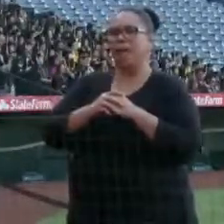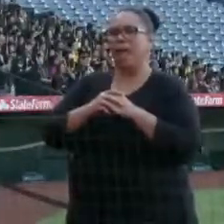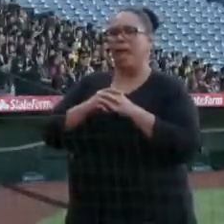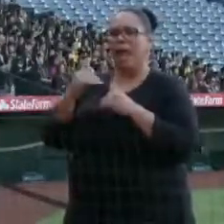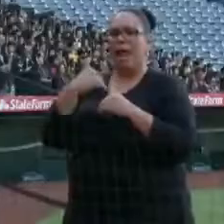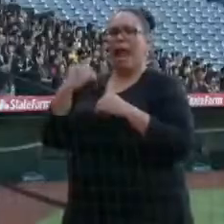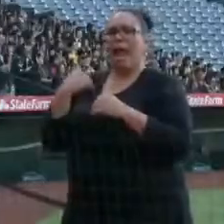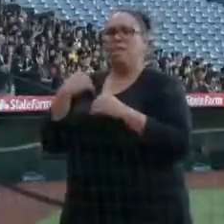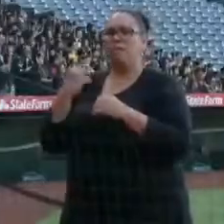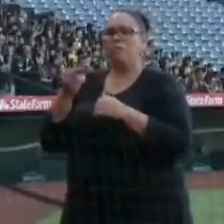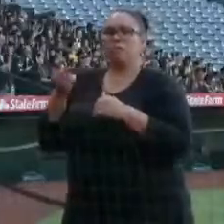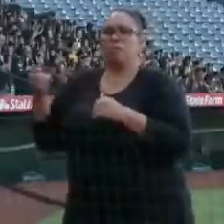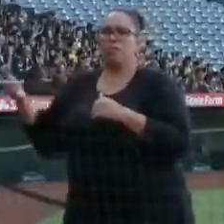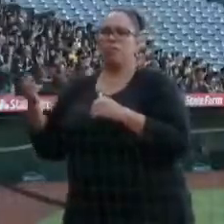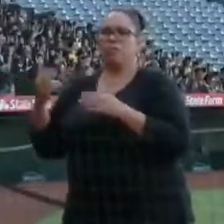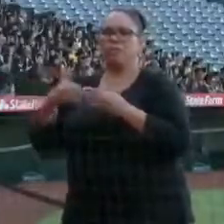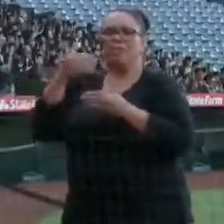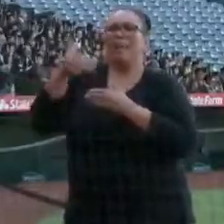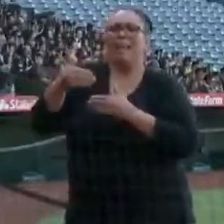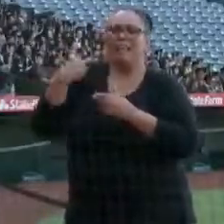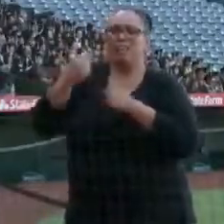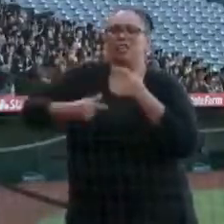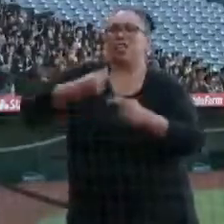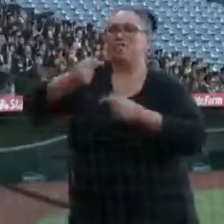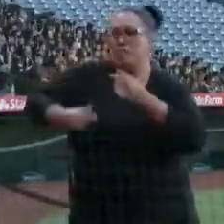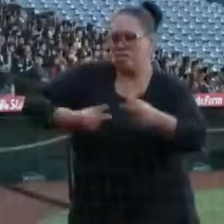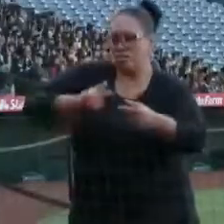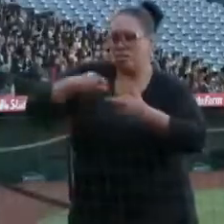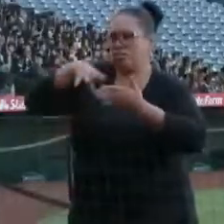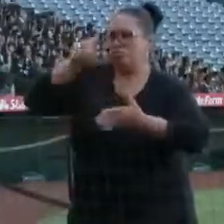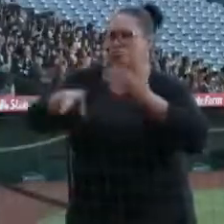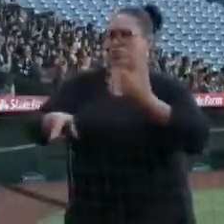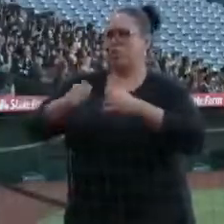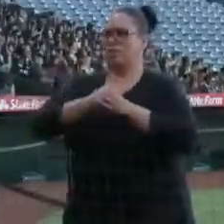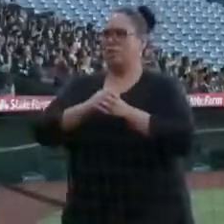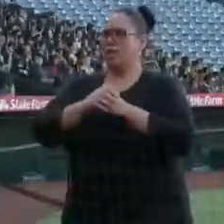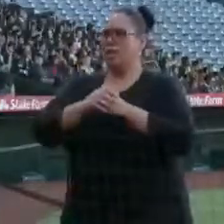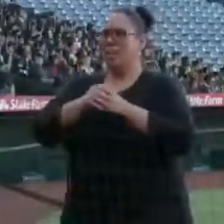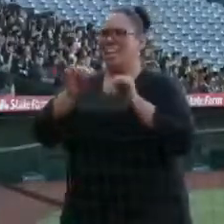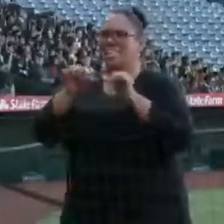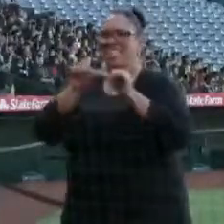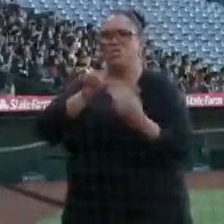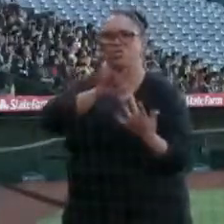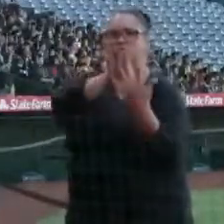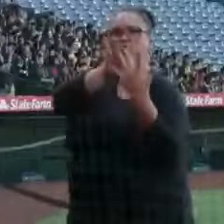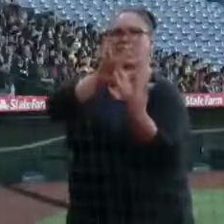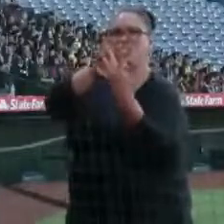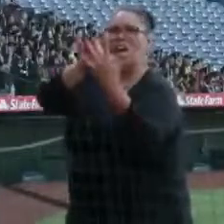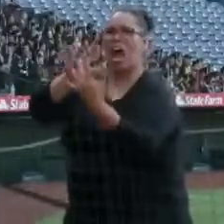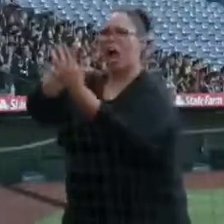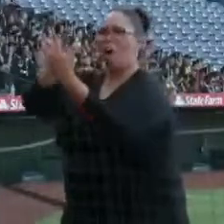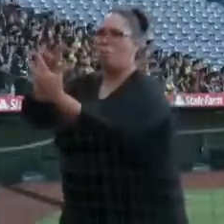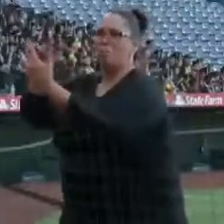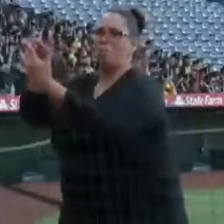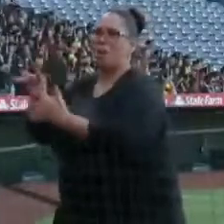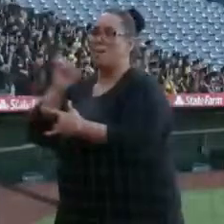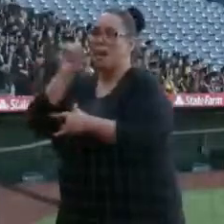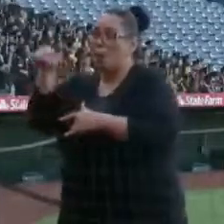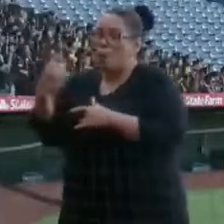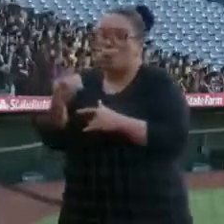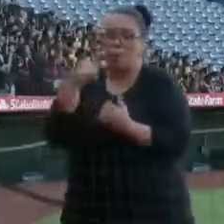of students. Let's continue to reach out to those who are struggling, not just academically, but those facing food